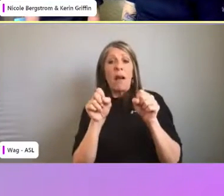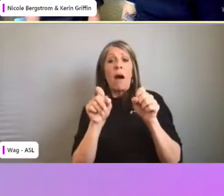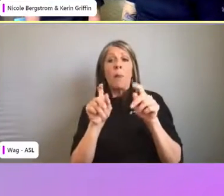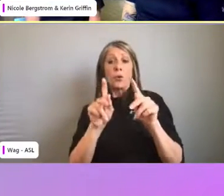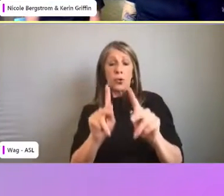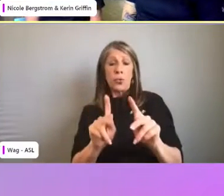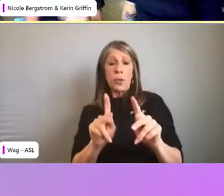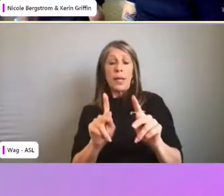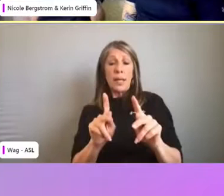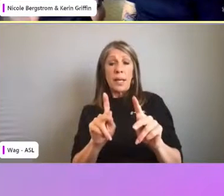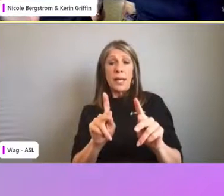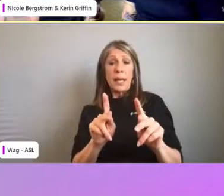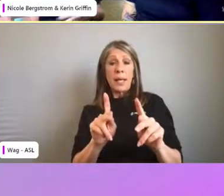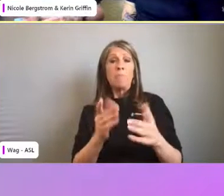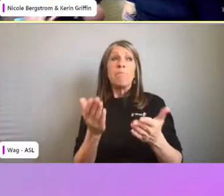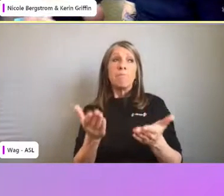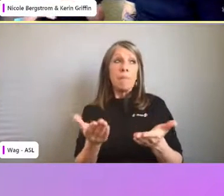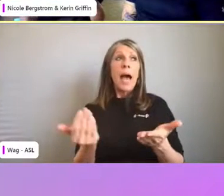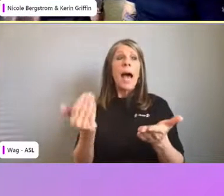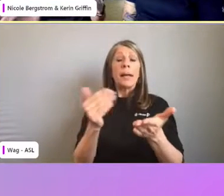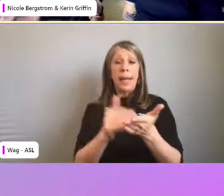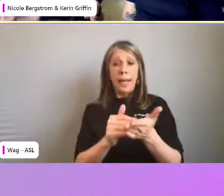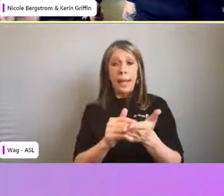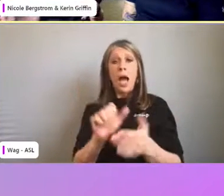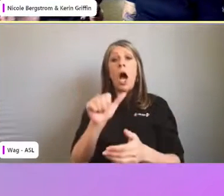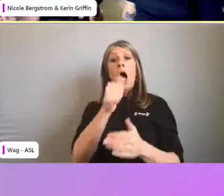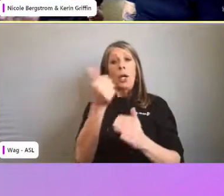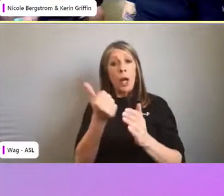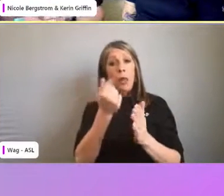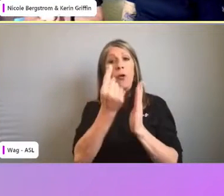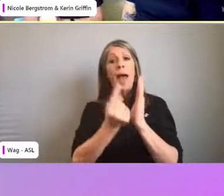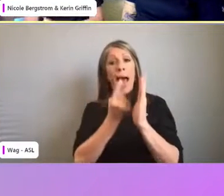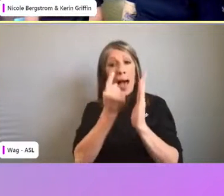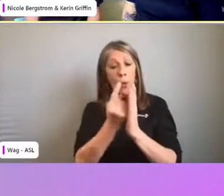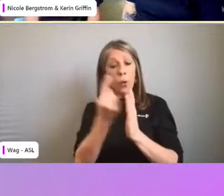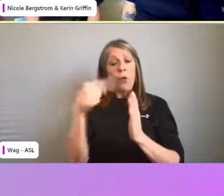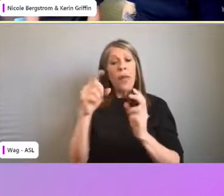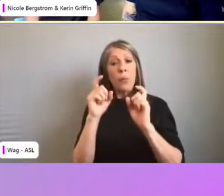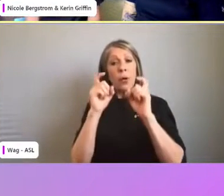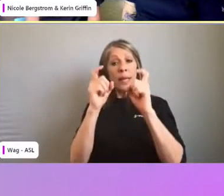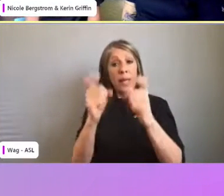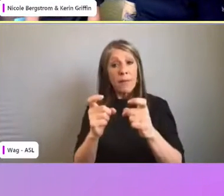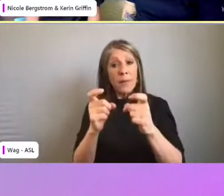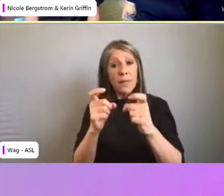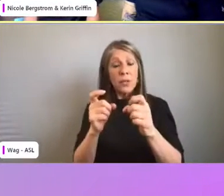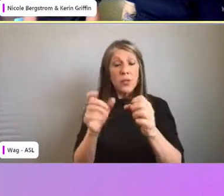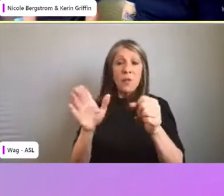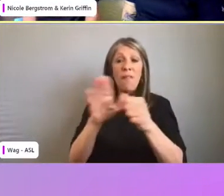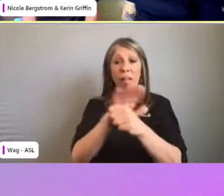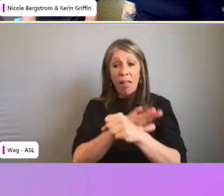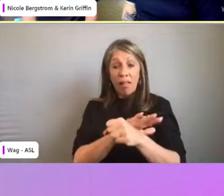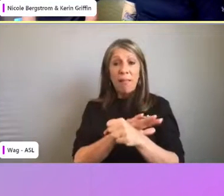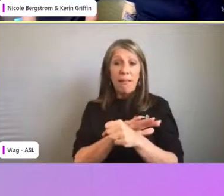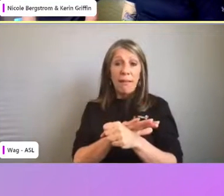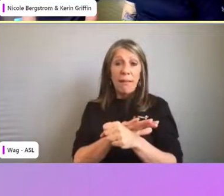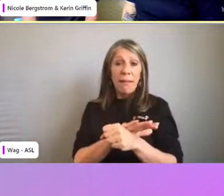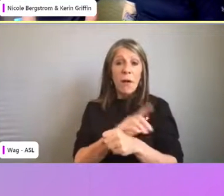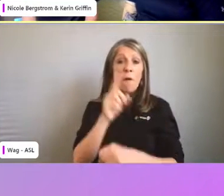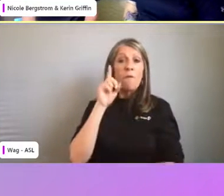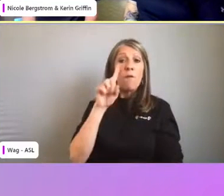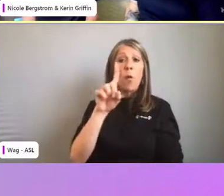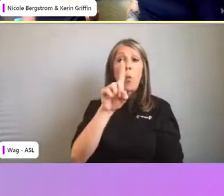opportunity to, again, another hour that they were given to fill, and for